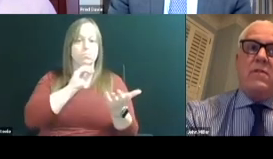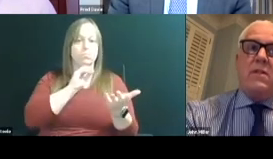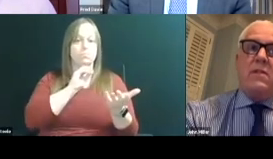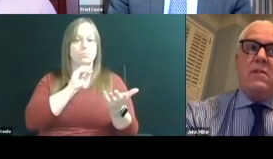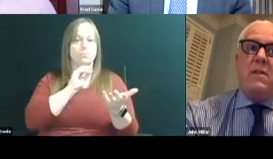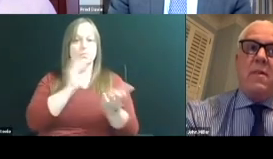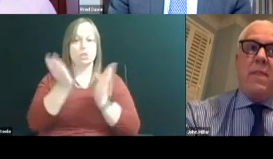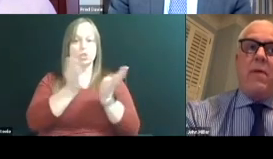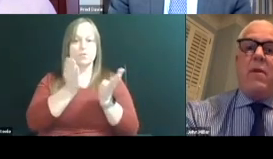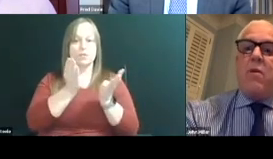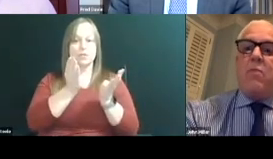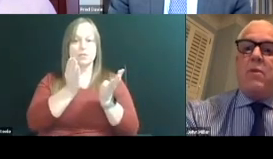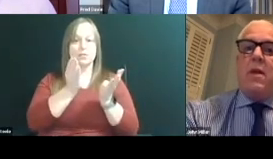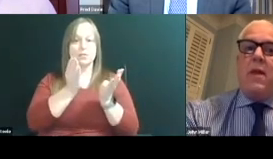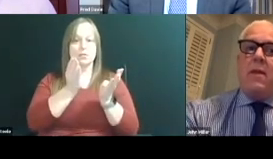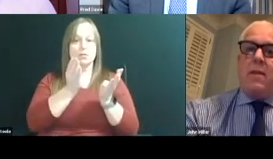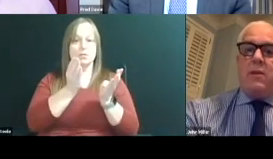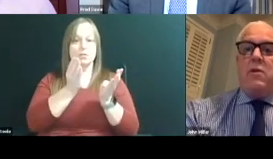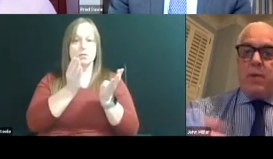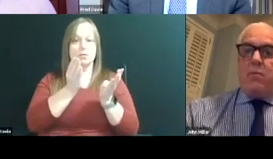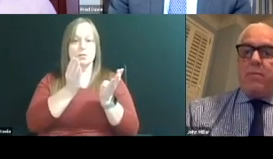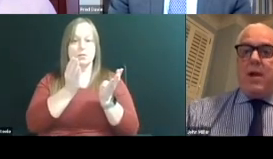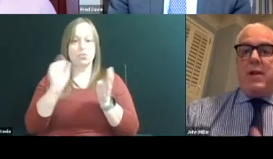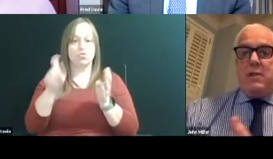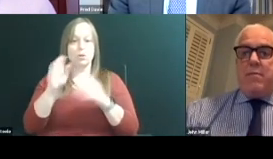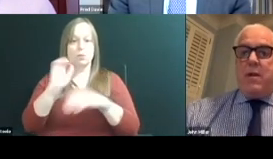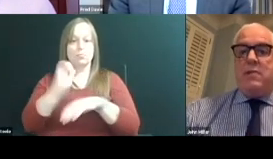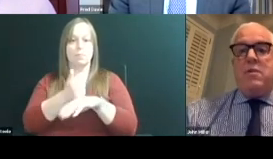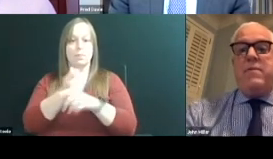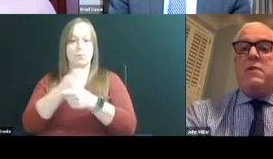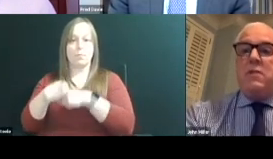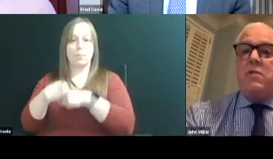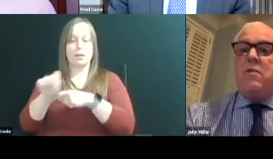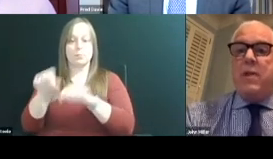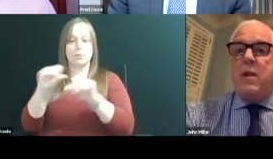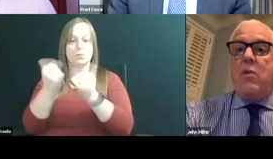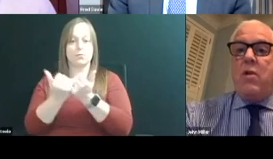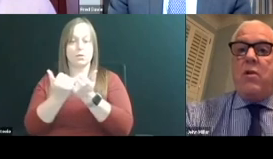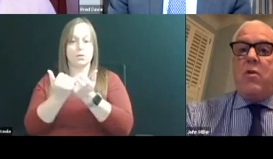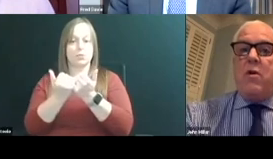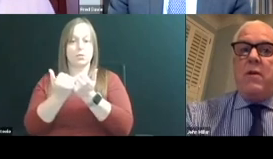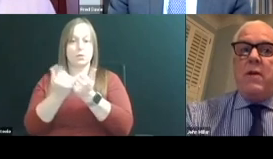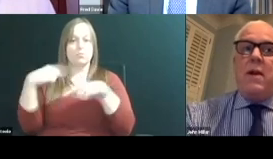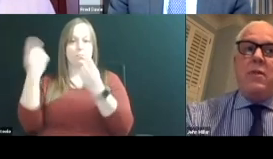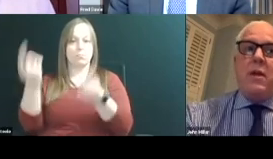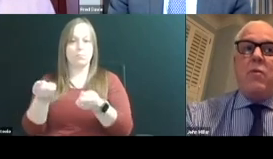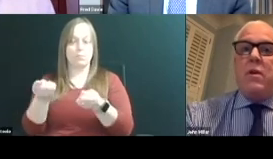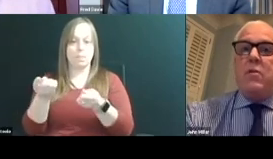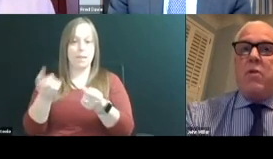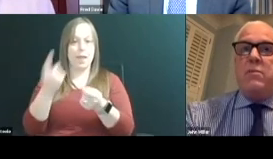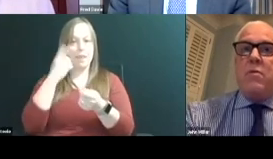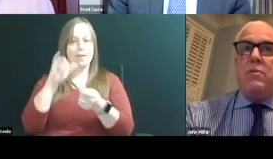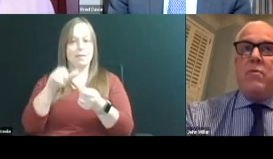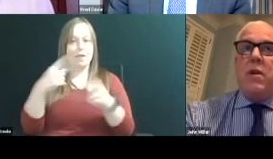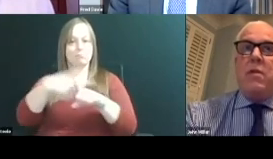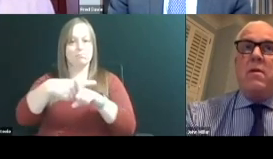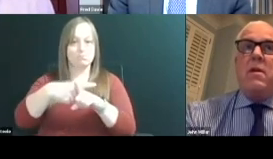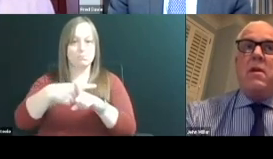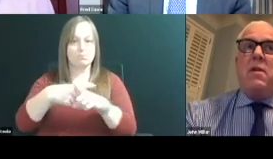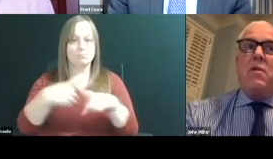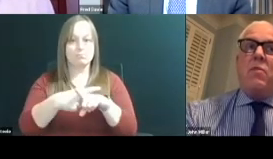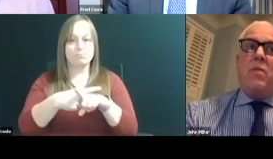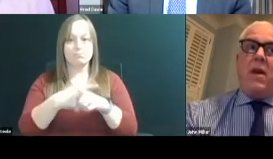those services by rote, they should be replaced by the services that should have been there all along. And I think we're at a crossroads